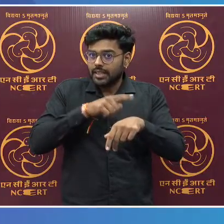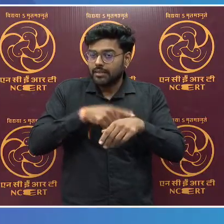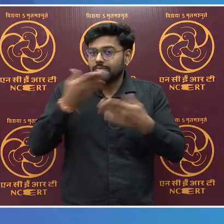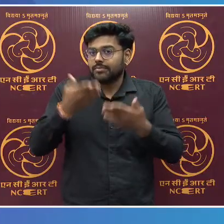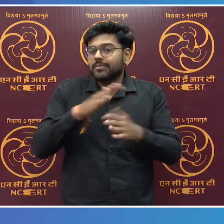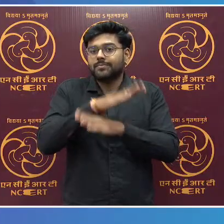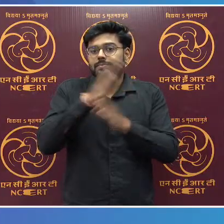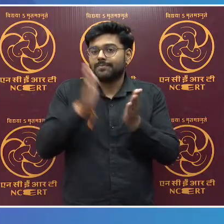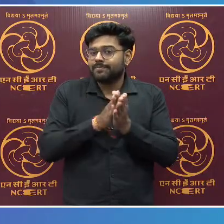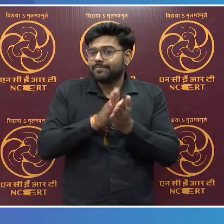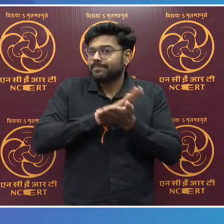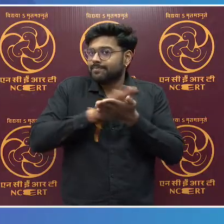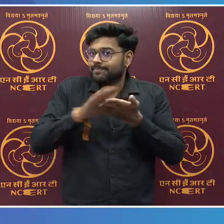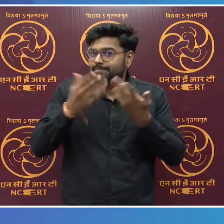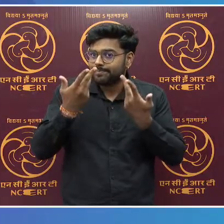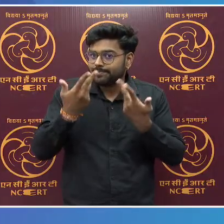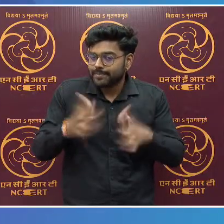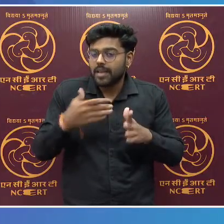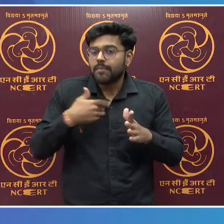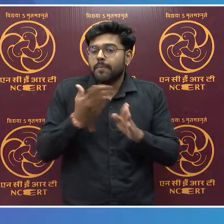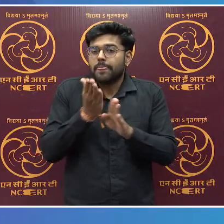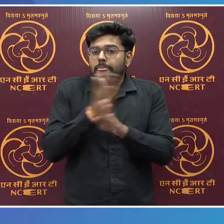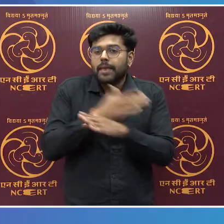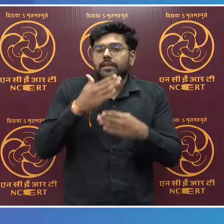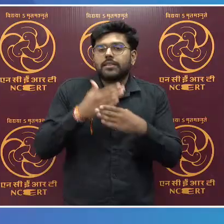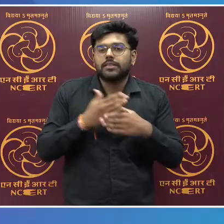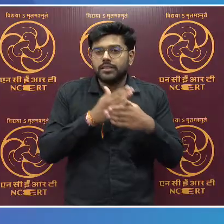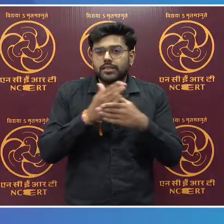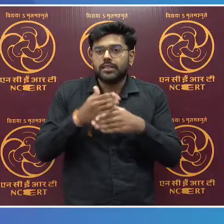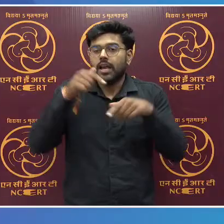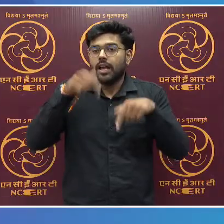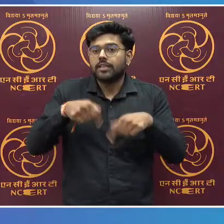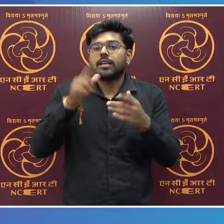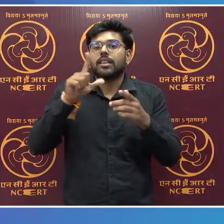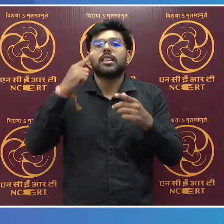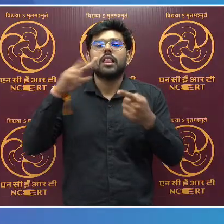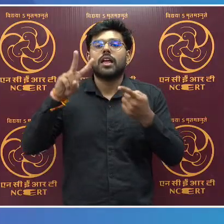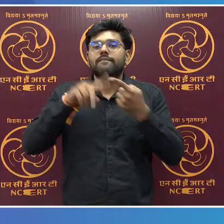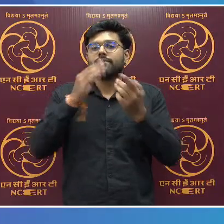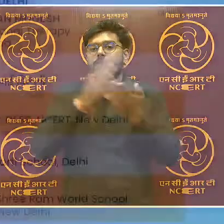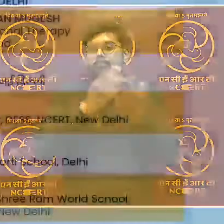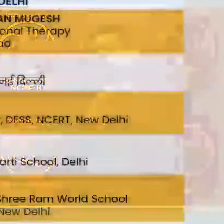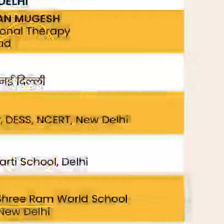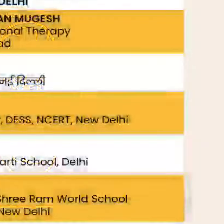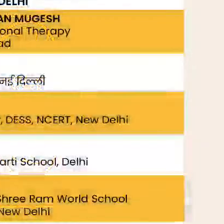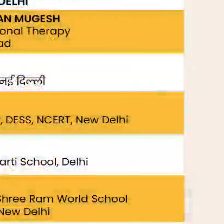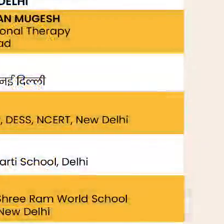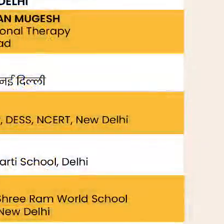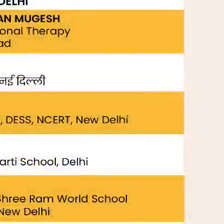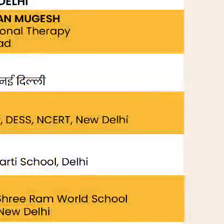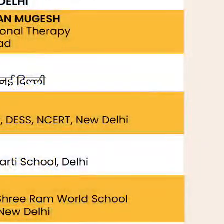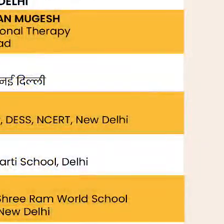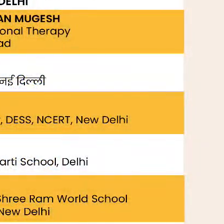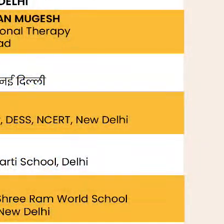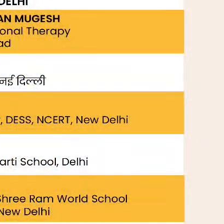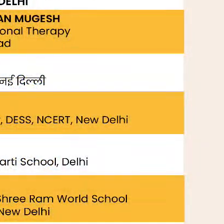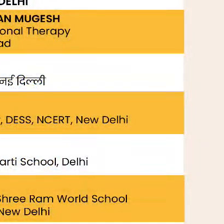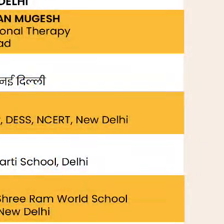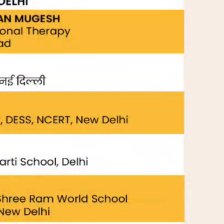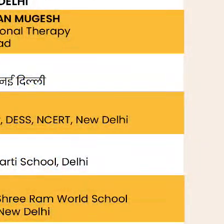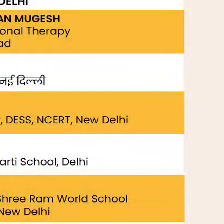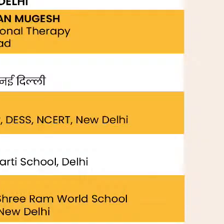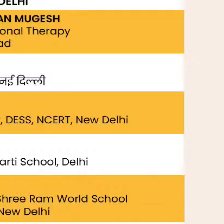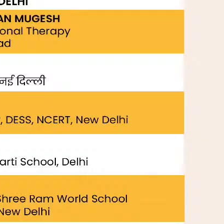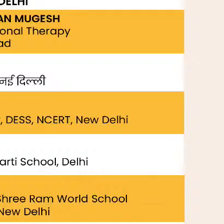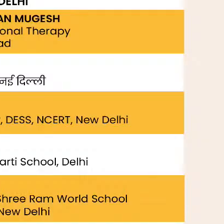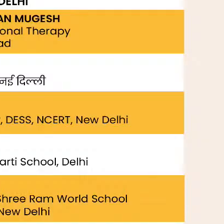wind up this session. But before that, I would like to share with you the details of upcoming programs on this channel. So, our next